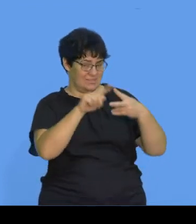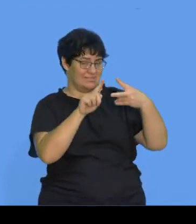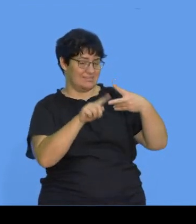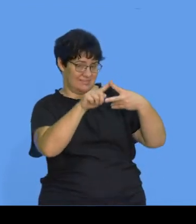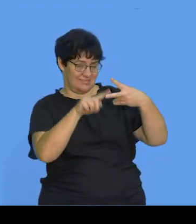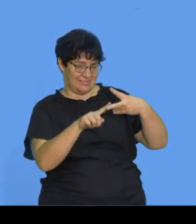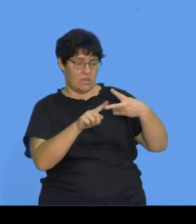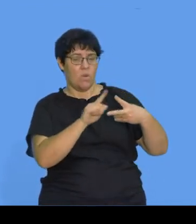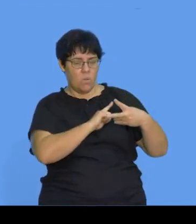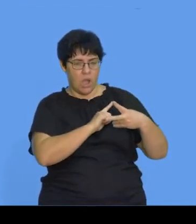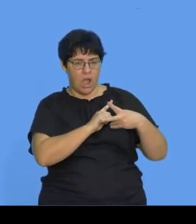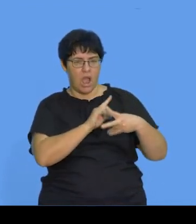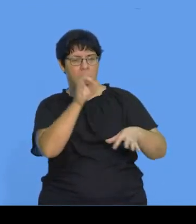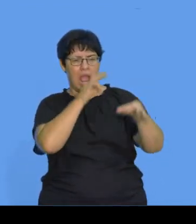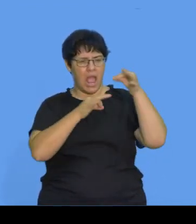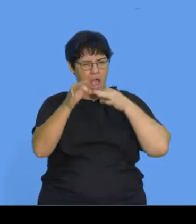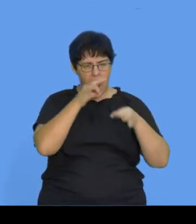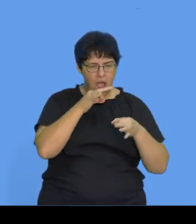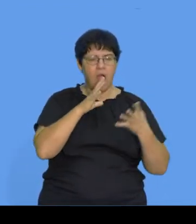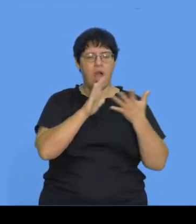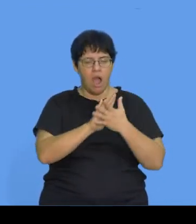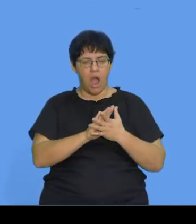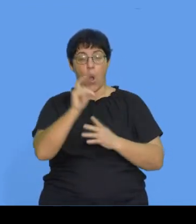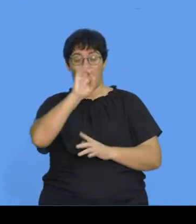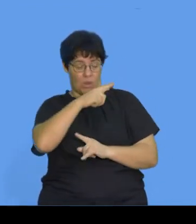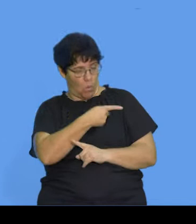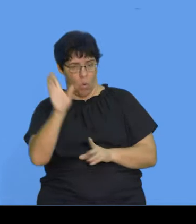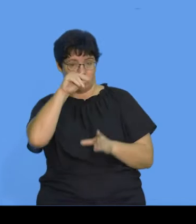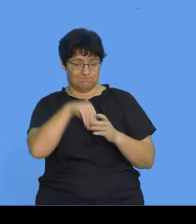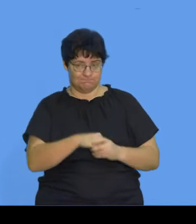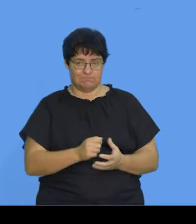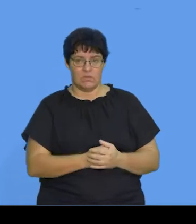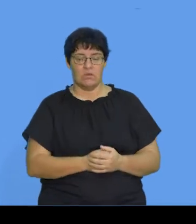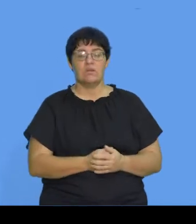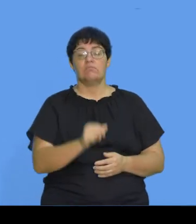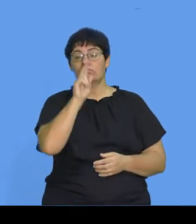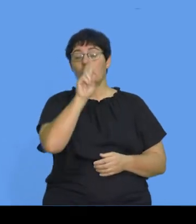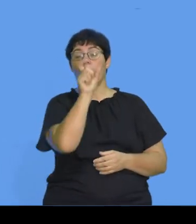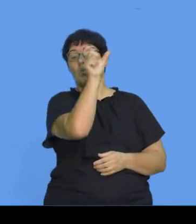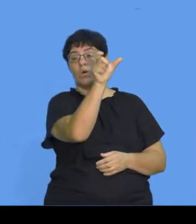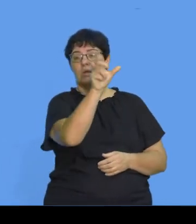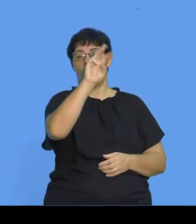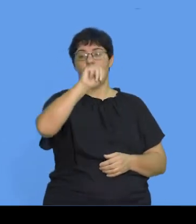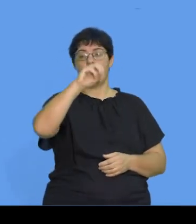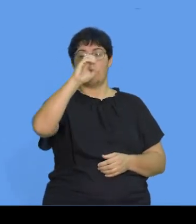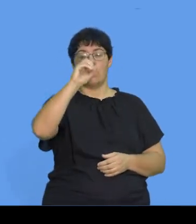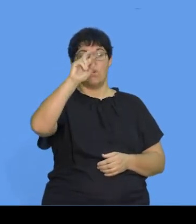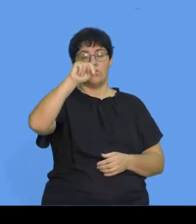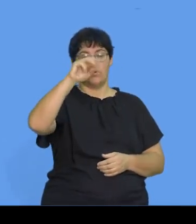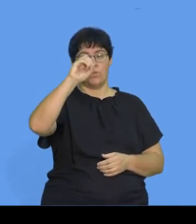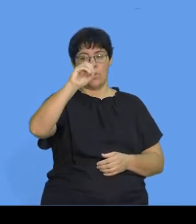they are going to tell you exactly what you need for all of the organic compounds. Now guys, when we look at the term